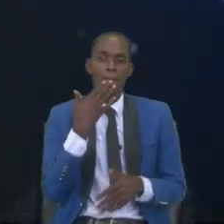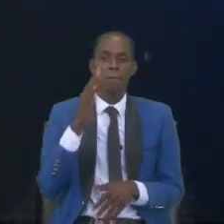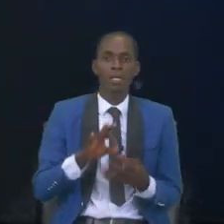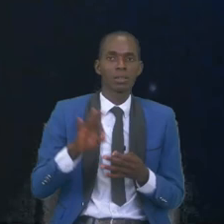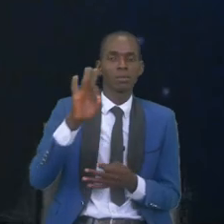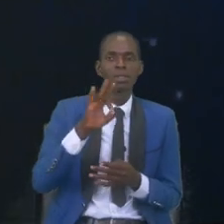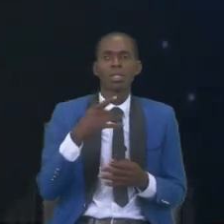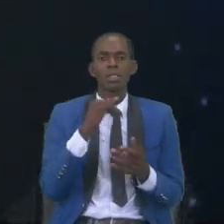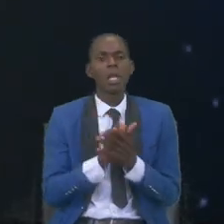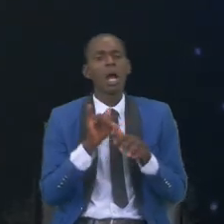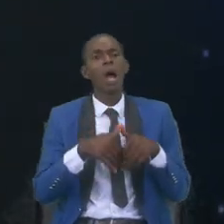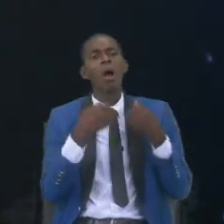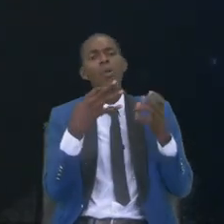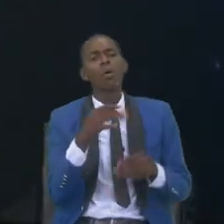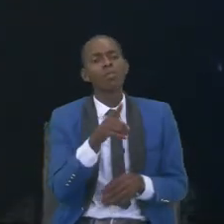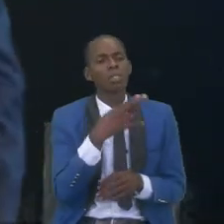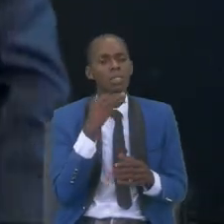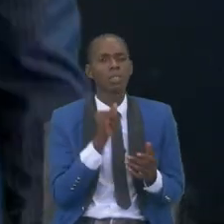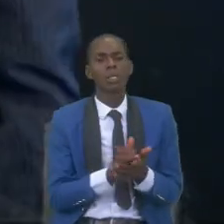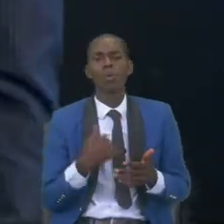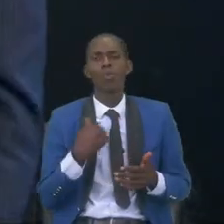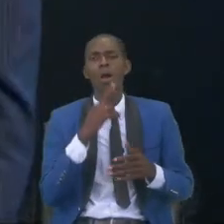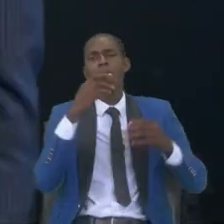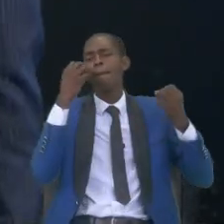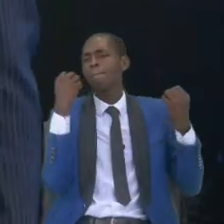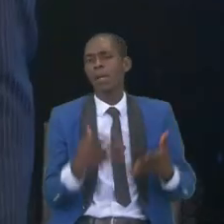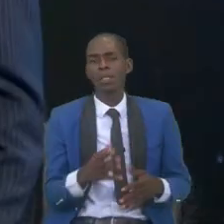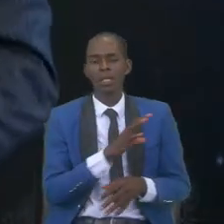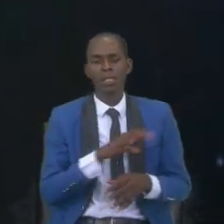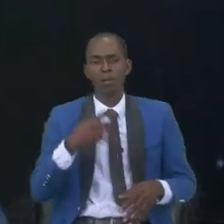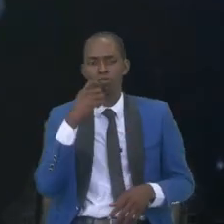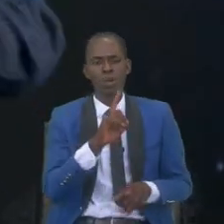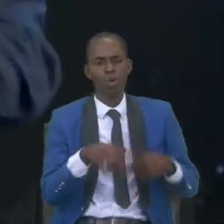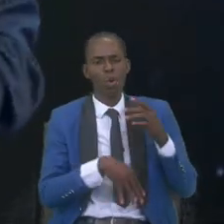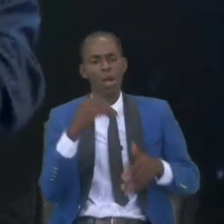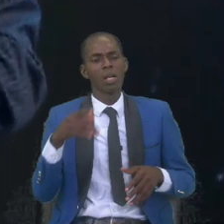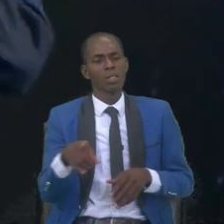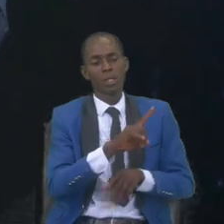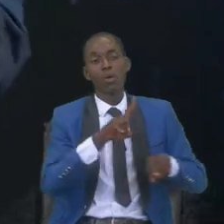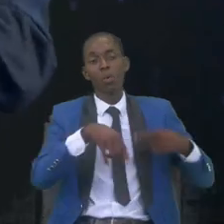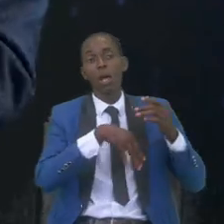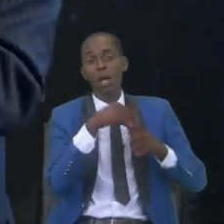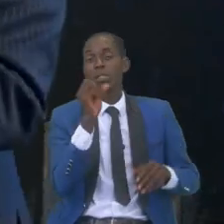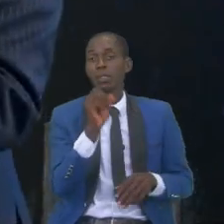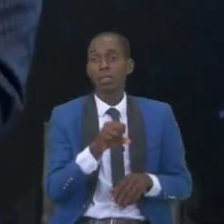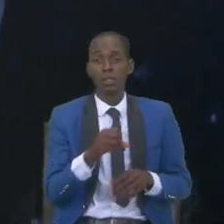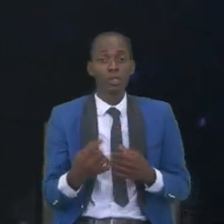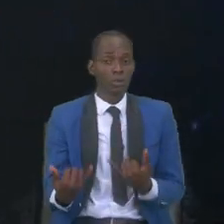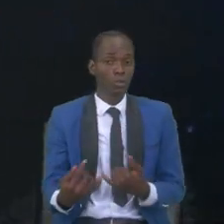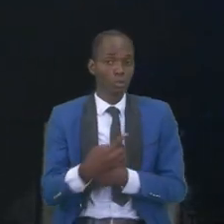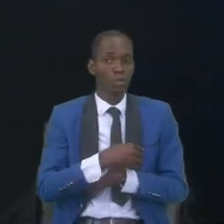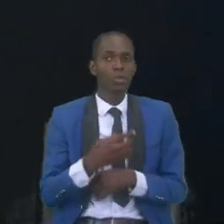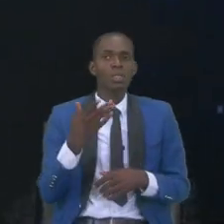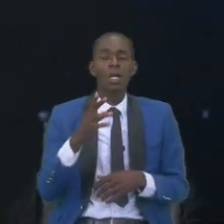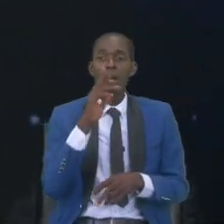you? And he says, legion. And then he says, go out. And it went out. But you know, today, there are people, they